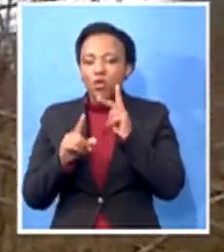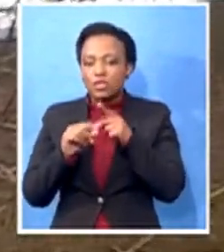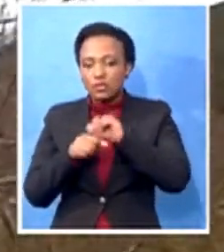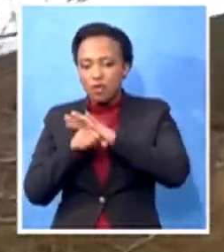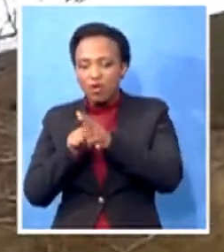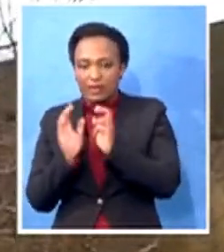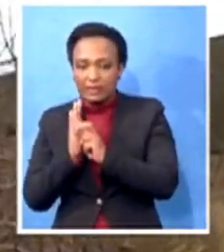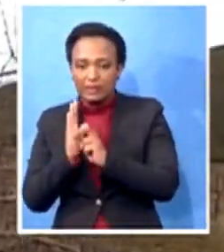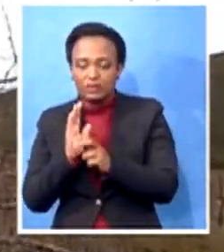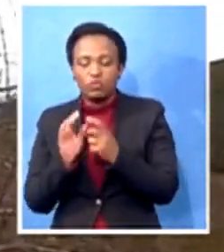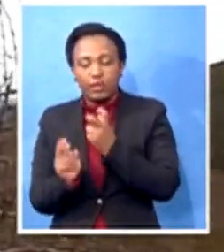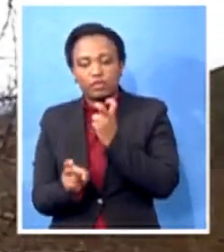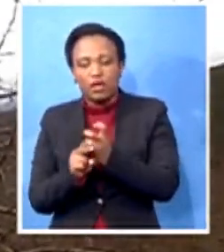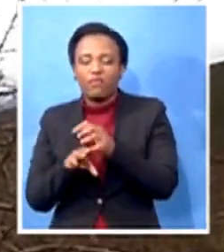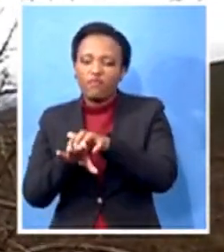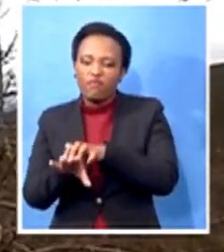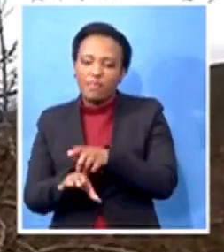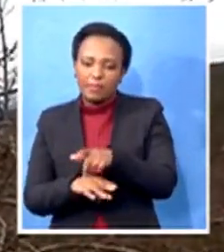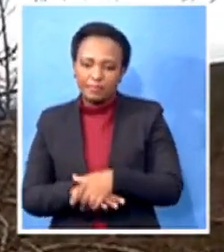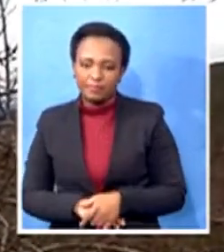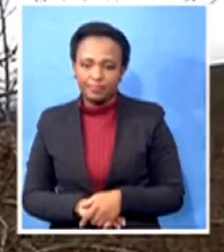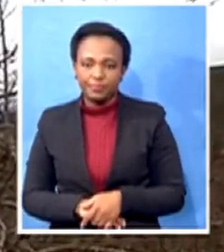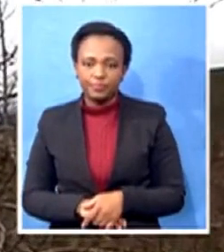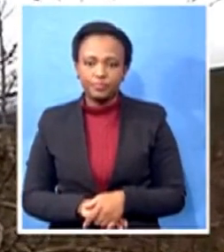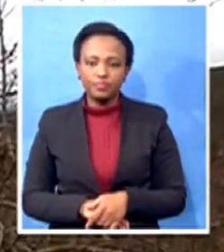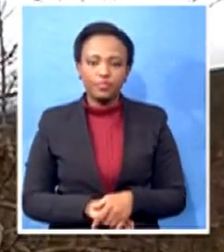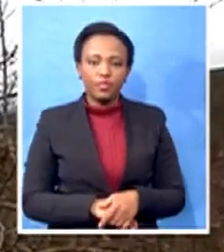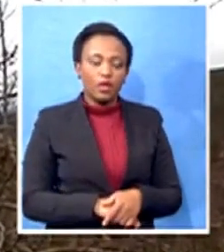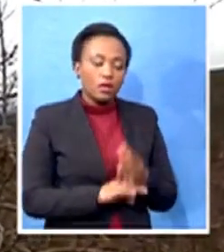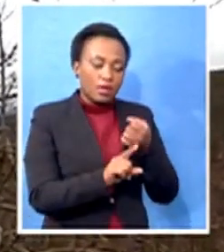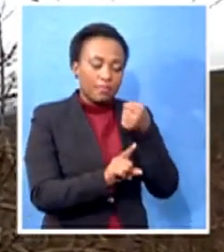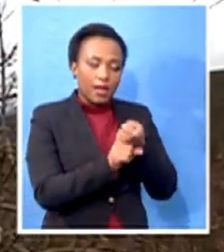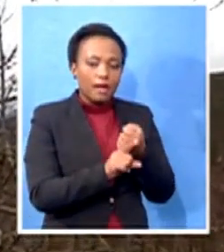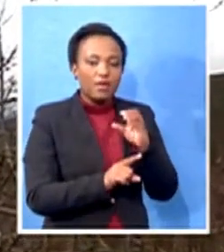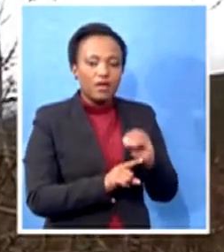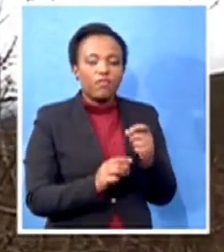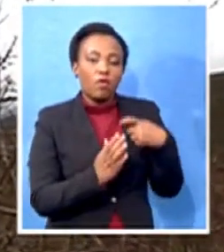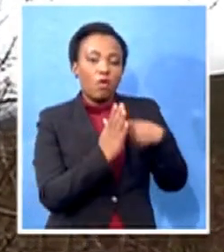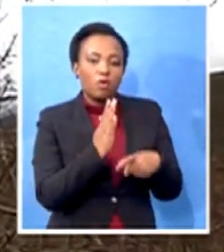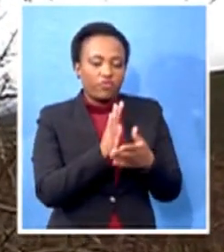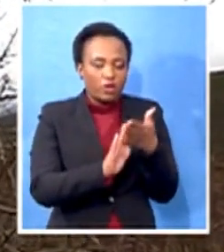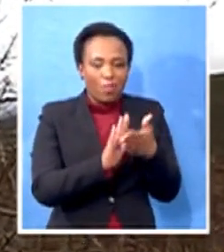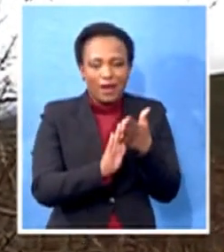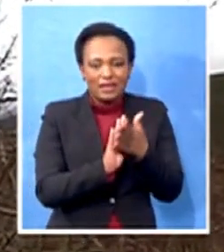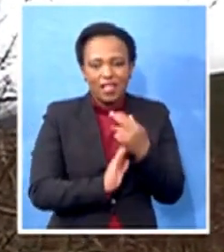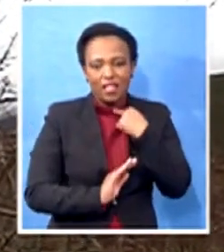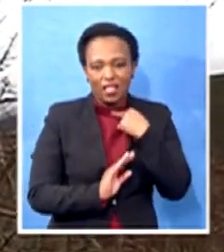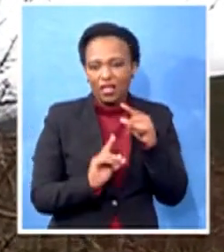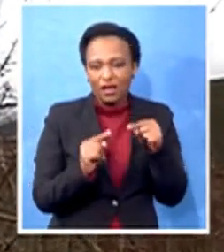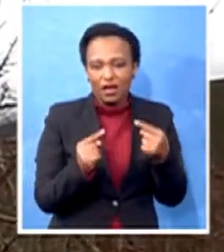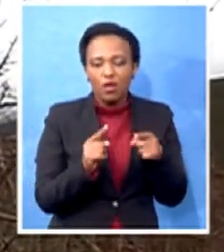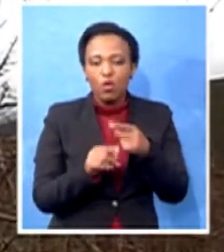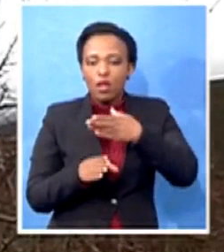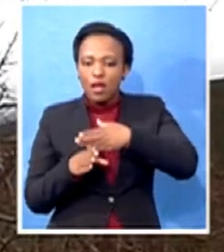is actually adding more cost to your operation, starting from labor, starting from